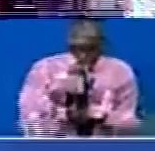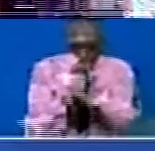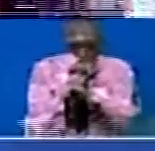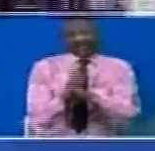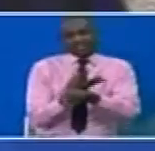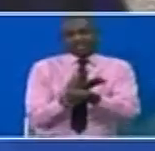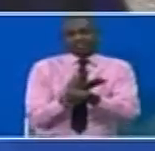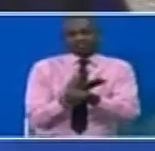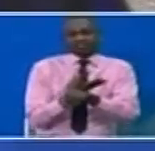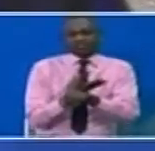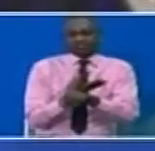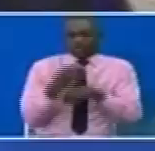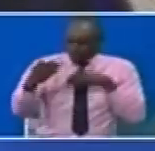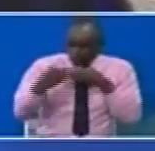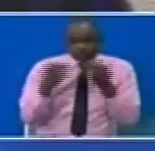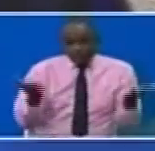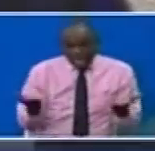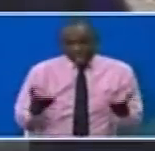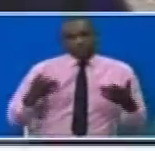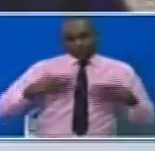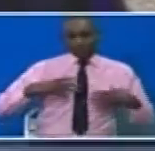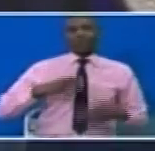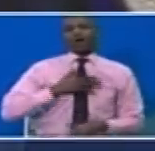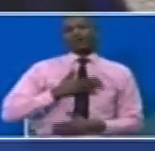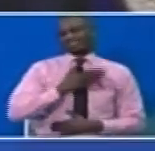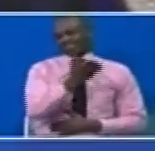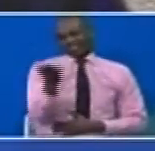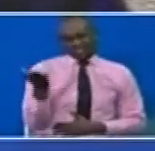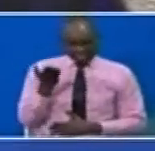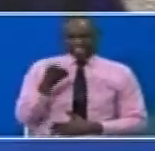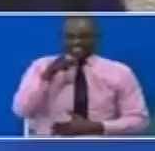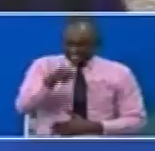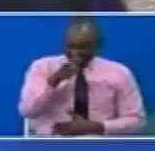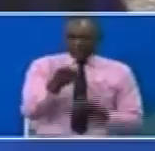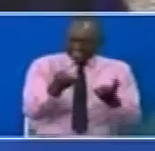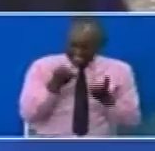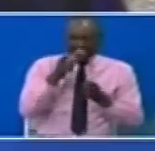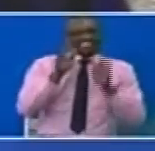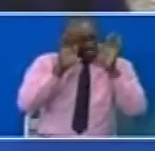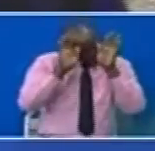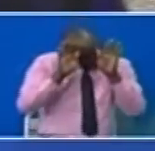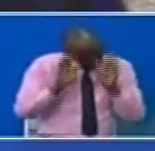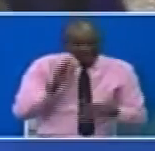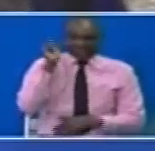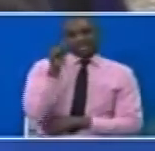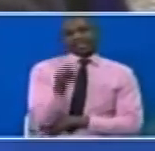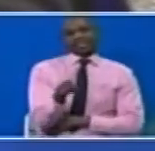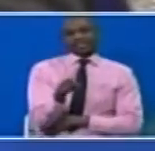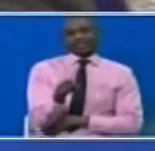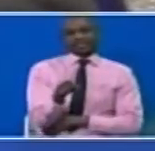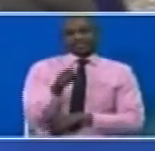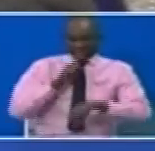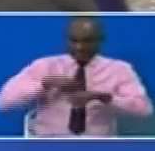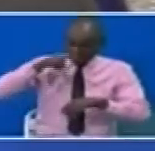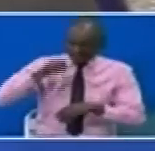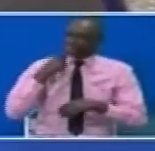treatment much closer to our citizens. And this is a much needed facility here in Kenya. And for this, Prime Minister, we